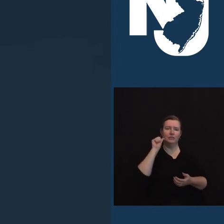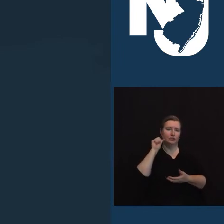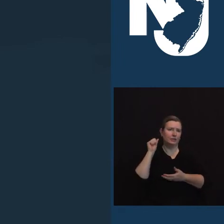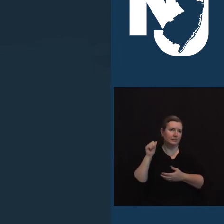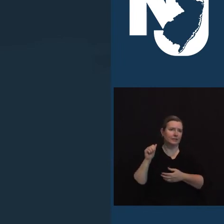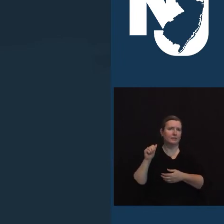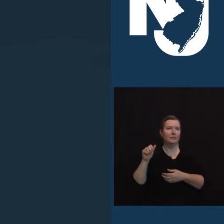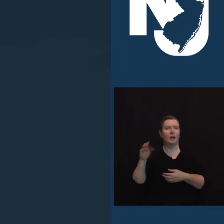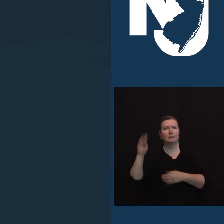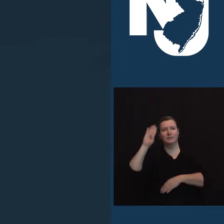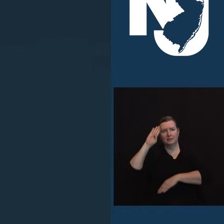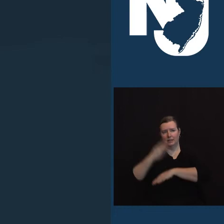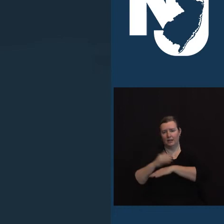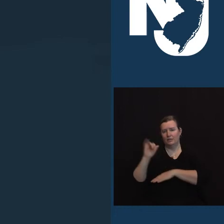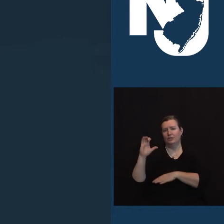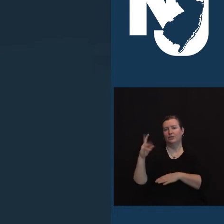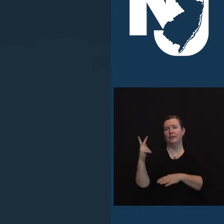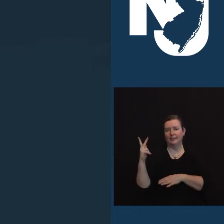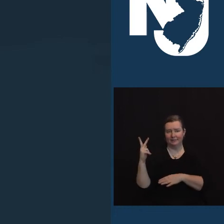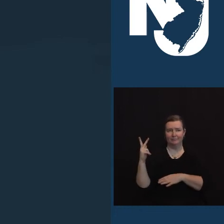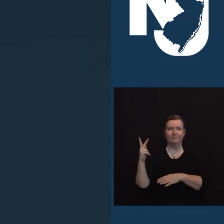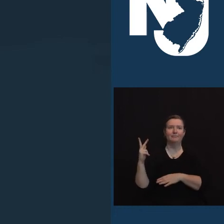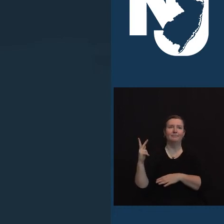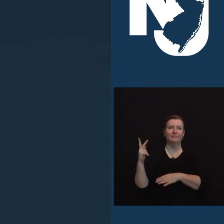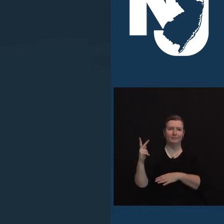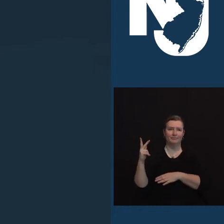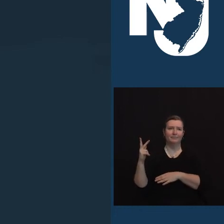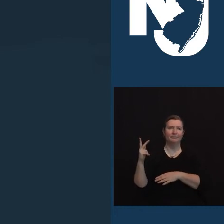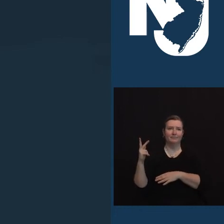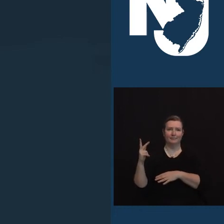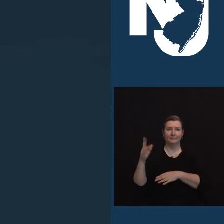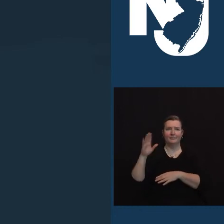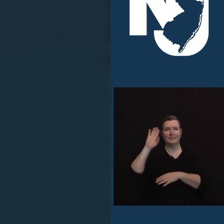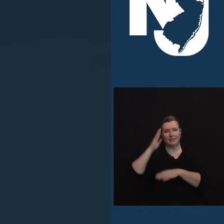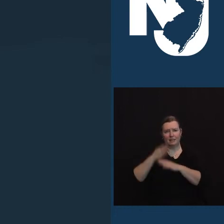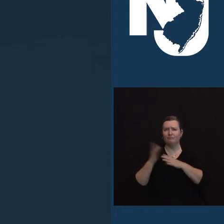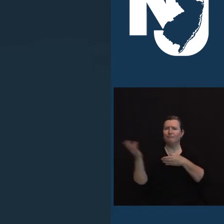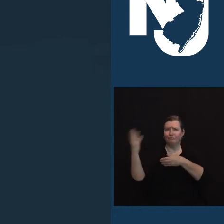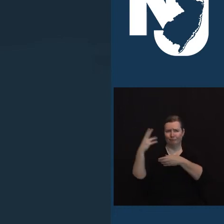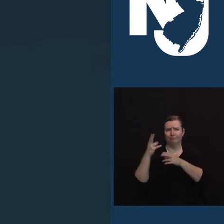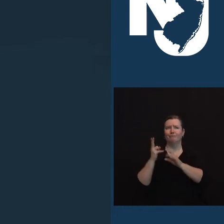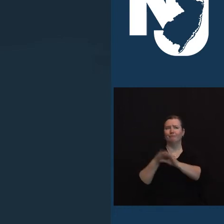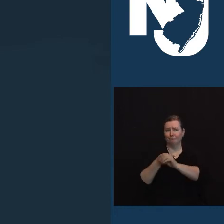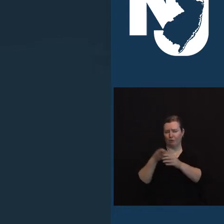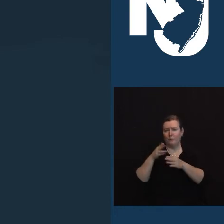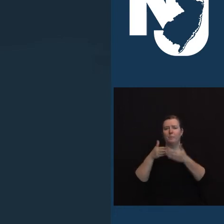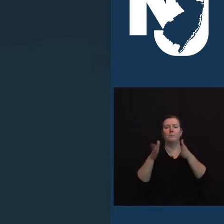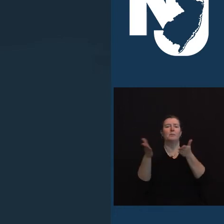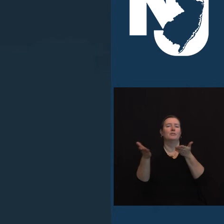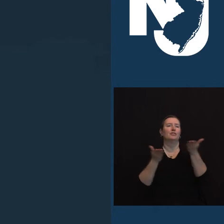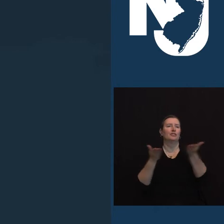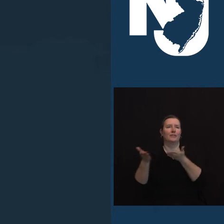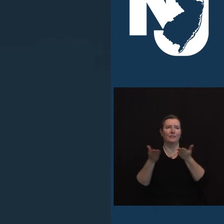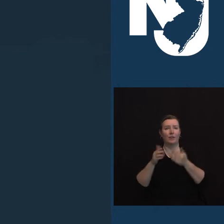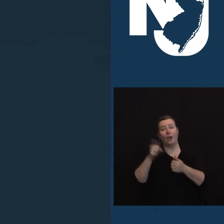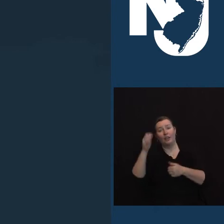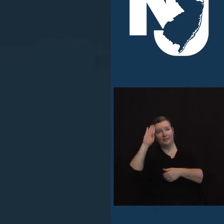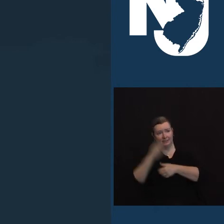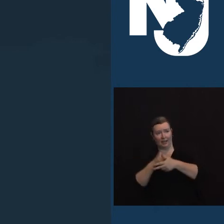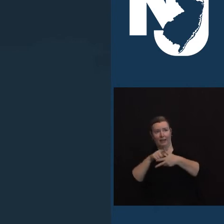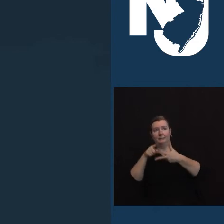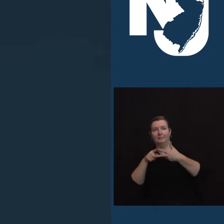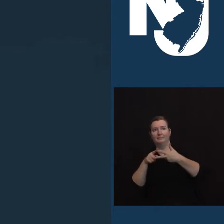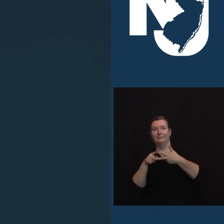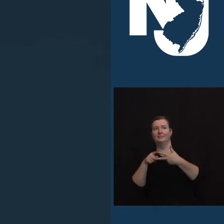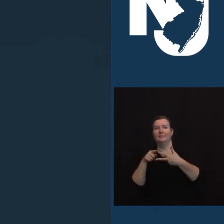to enter public service as he works in the Senate Majority Office down the street. He also leaves another son, Kenny, and a daughter, Meg.